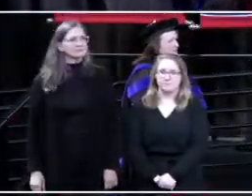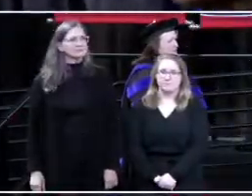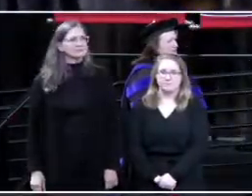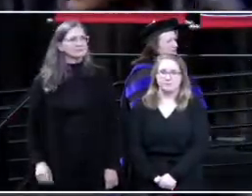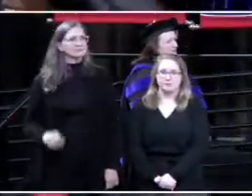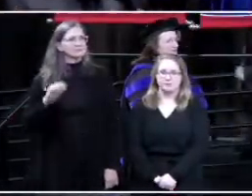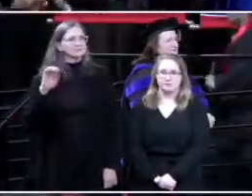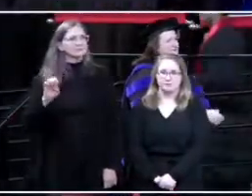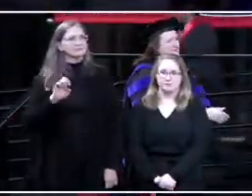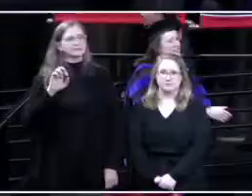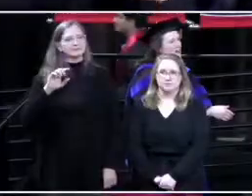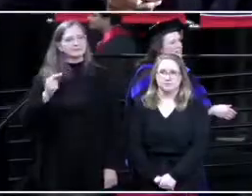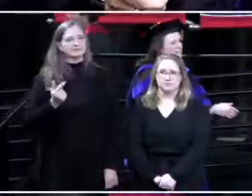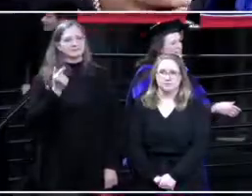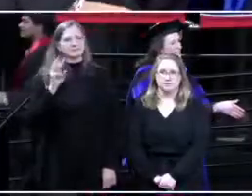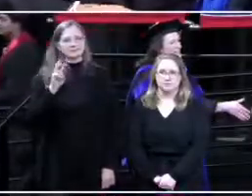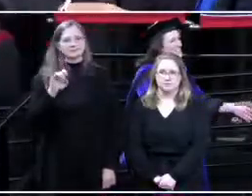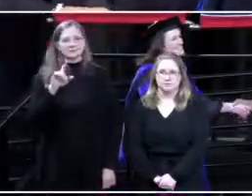Elizabeth Grace Wilson.